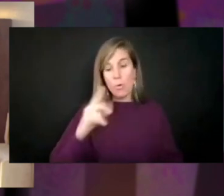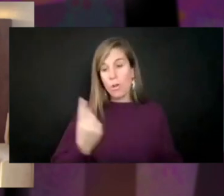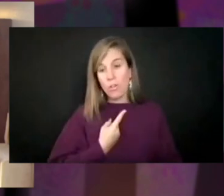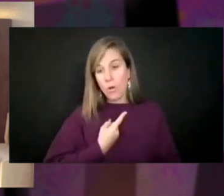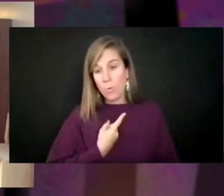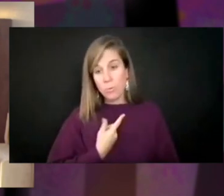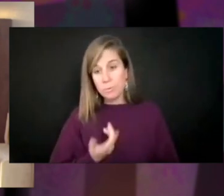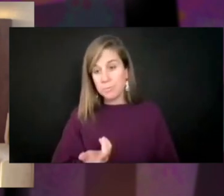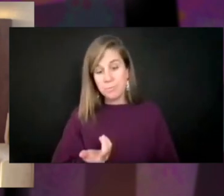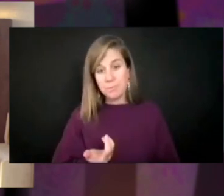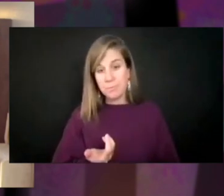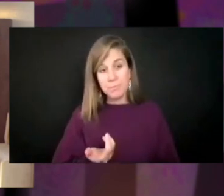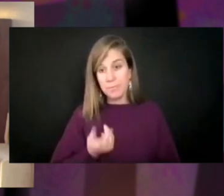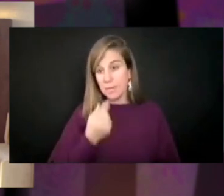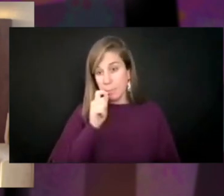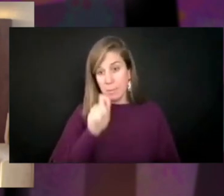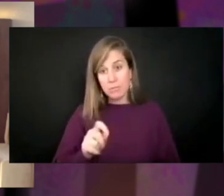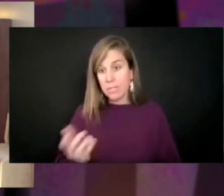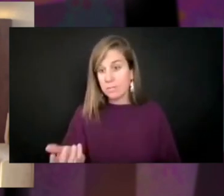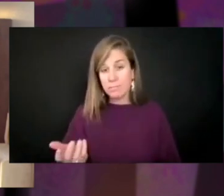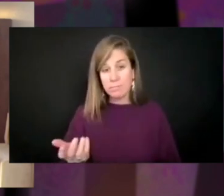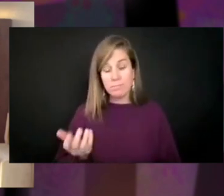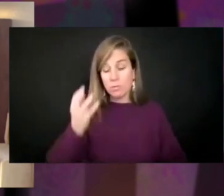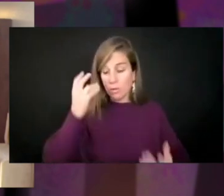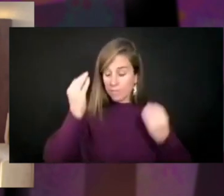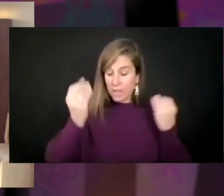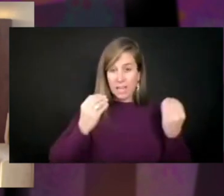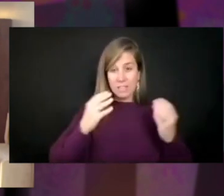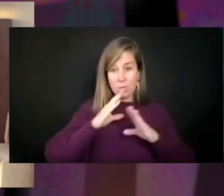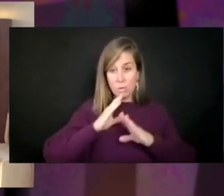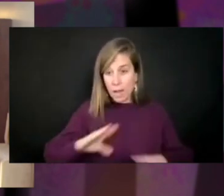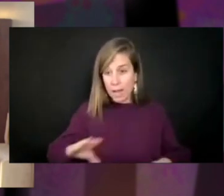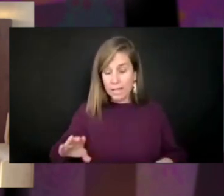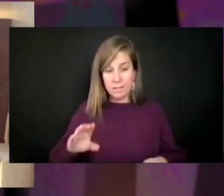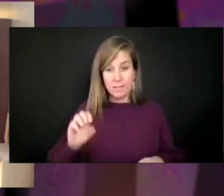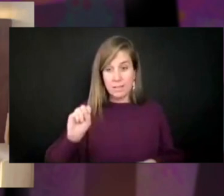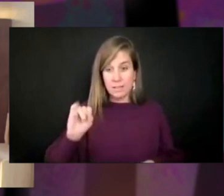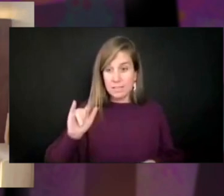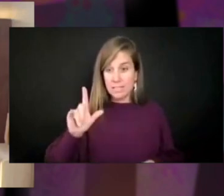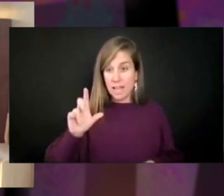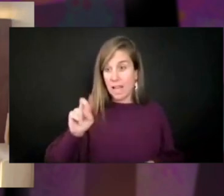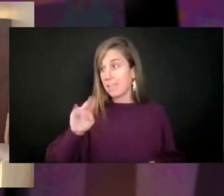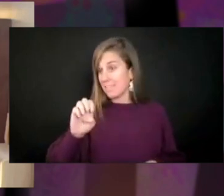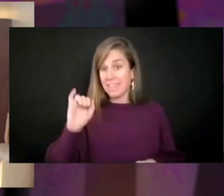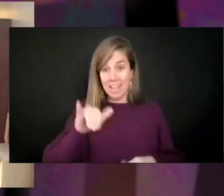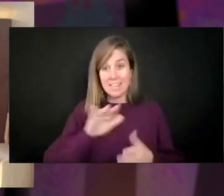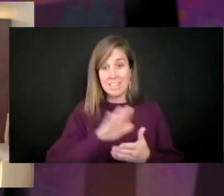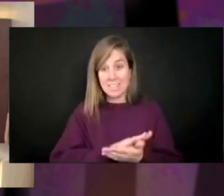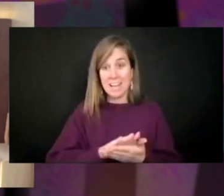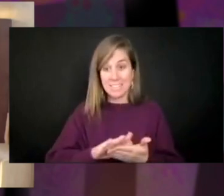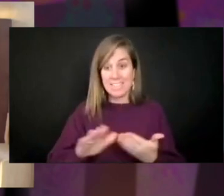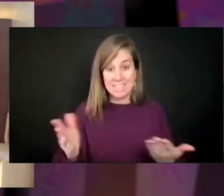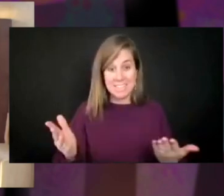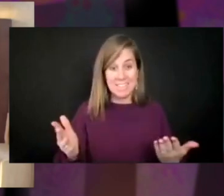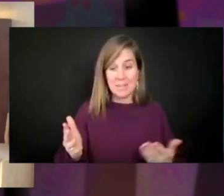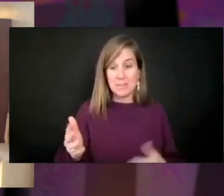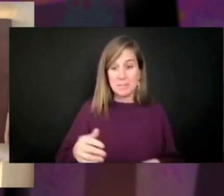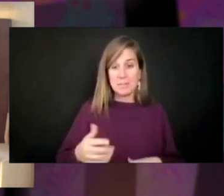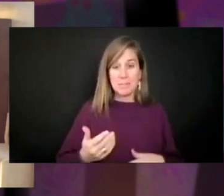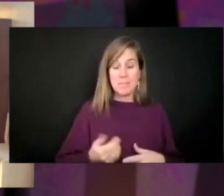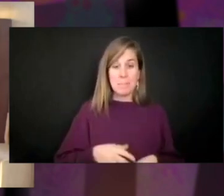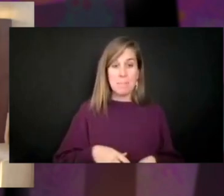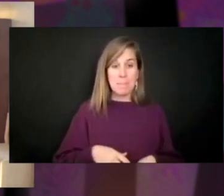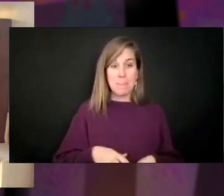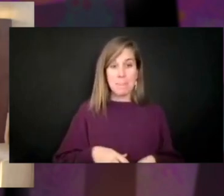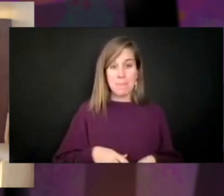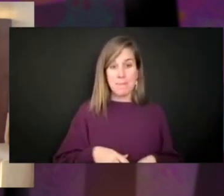know, period, like reflect, silence, quiet. That's nice. In the midst of